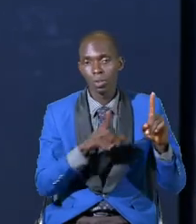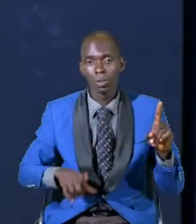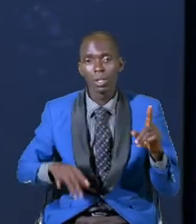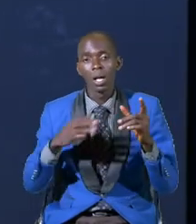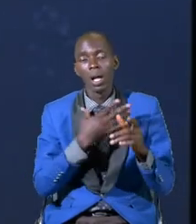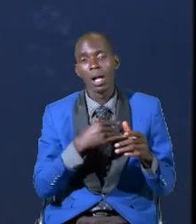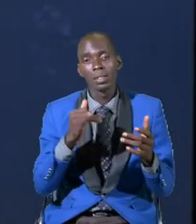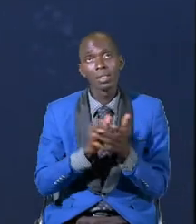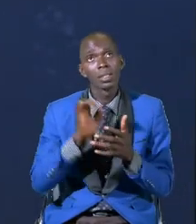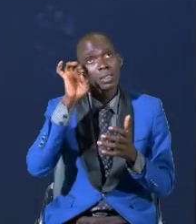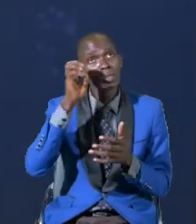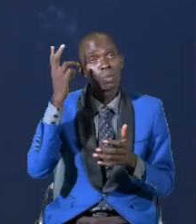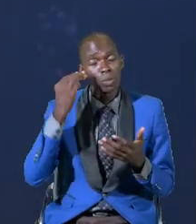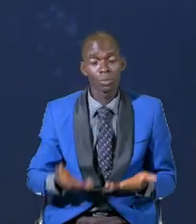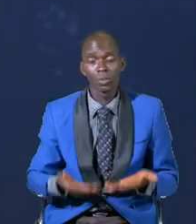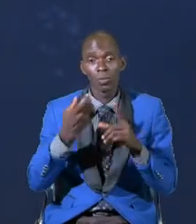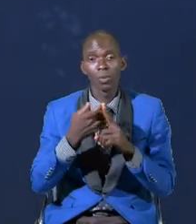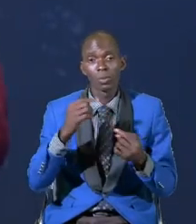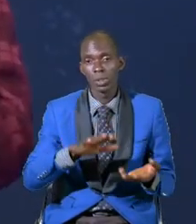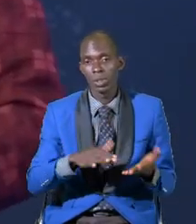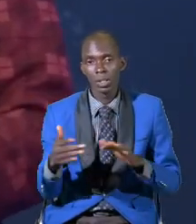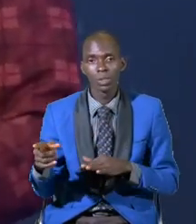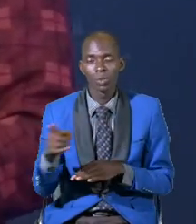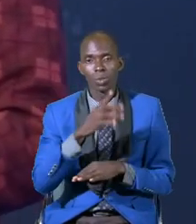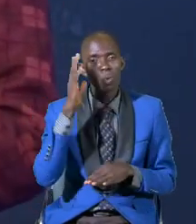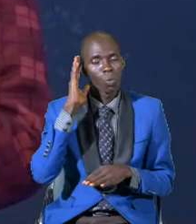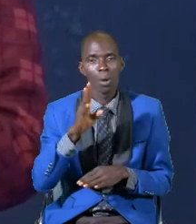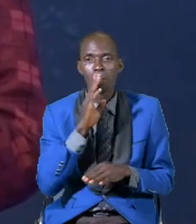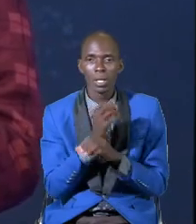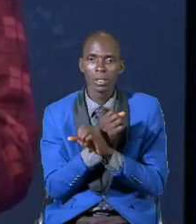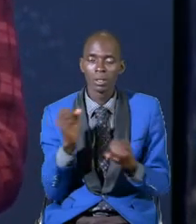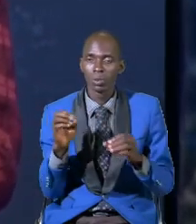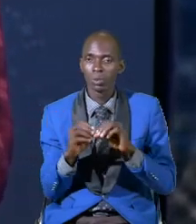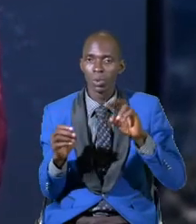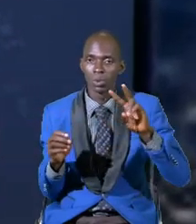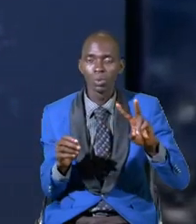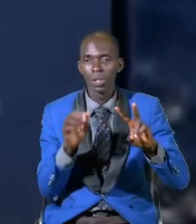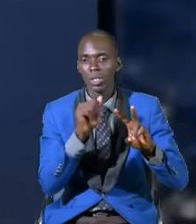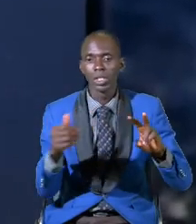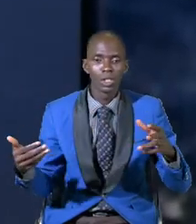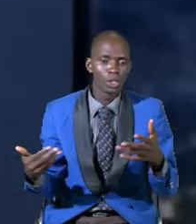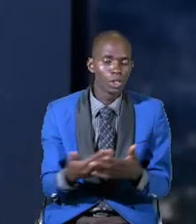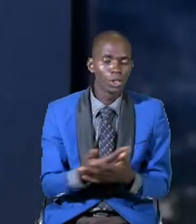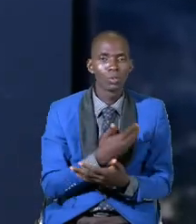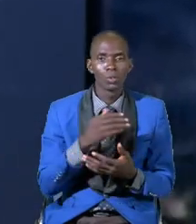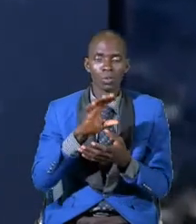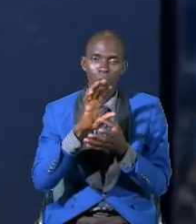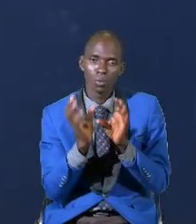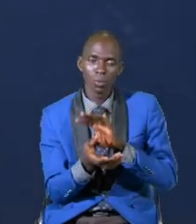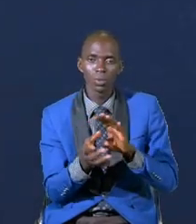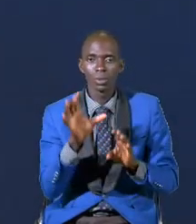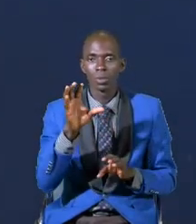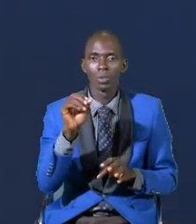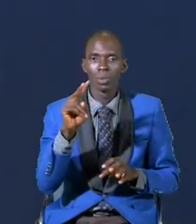you will be saved. Number two, a new conversion. A new conversion. Repent